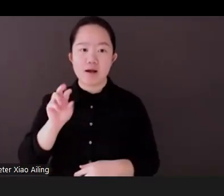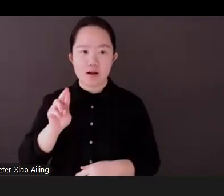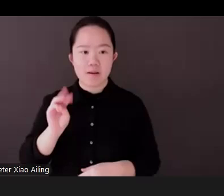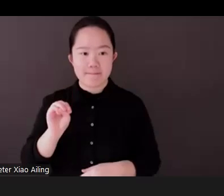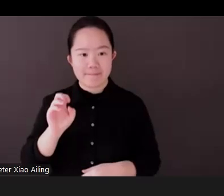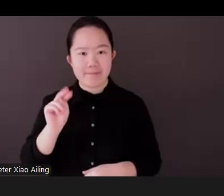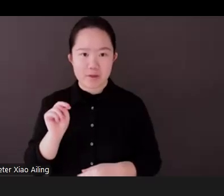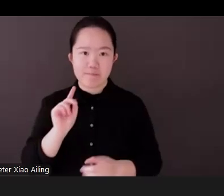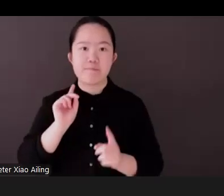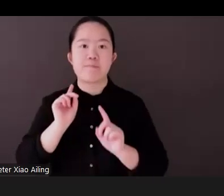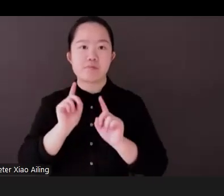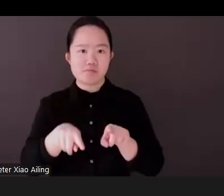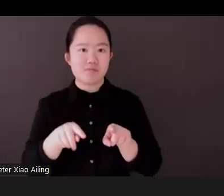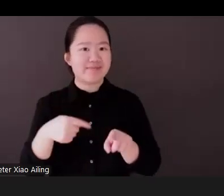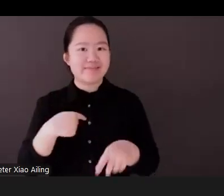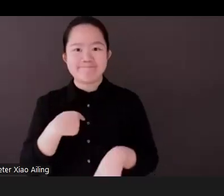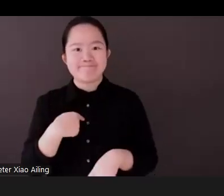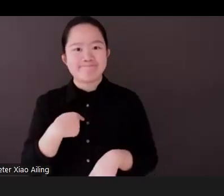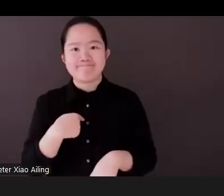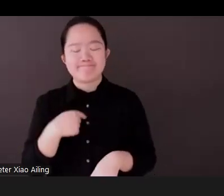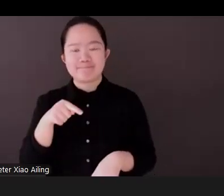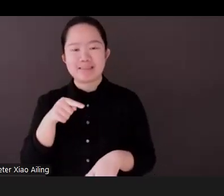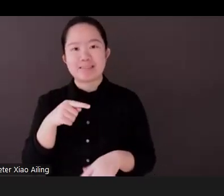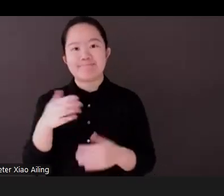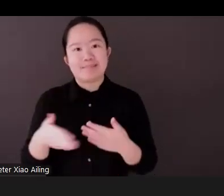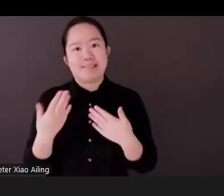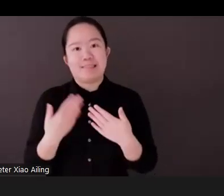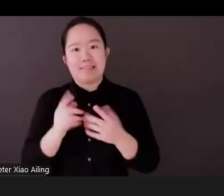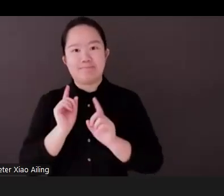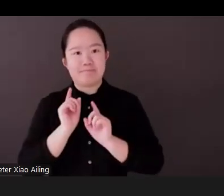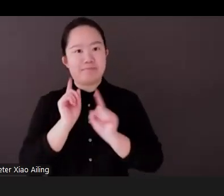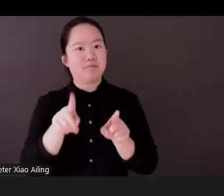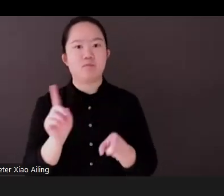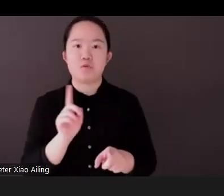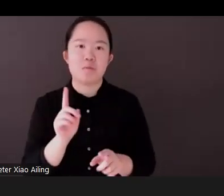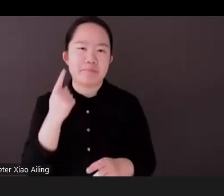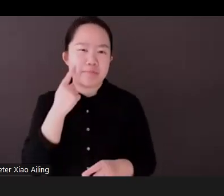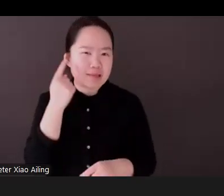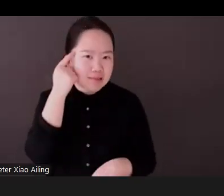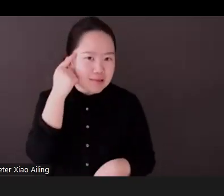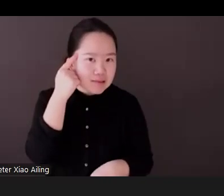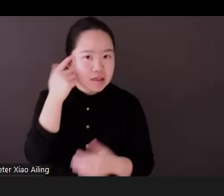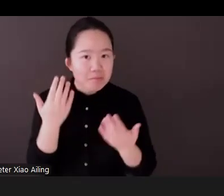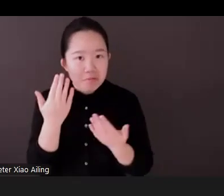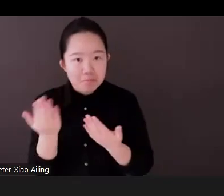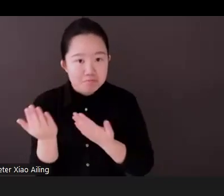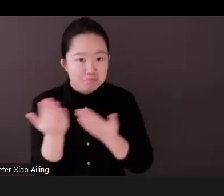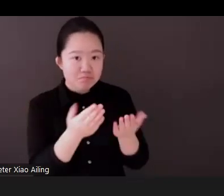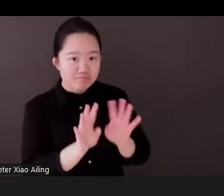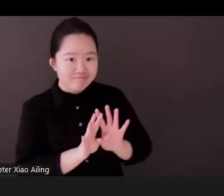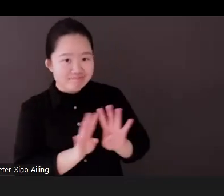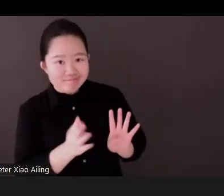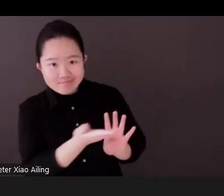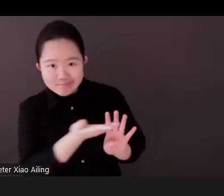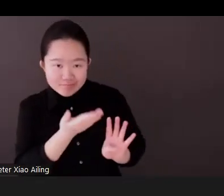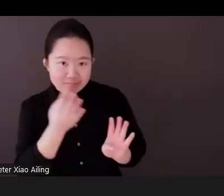already answered this question before. I can think about it in the meantime. Does anyone? This was the trickiest question of today. Does anyone